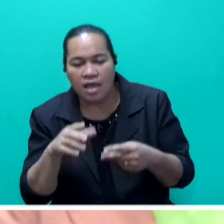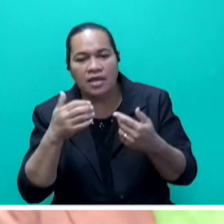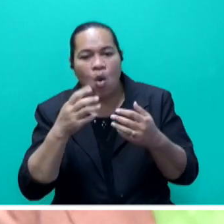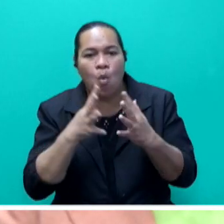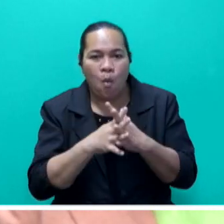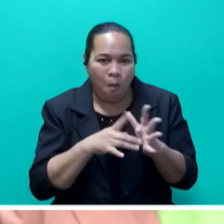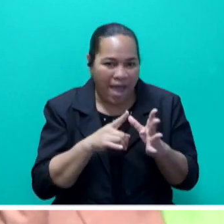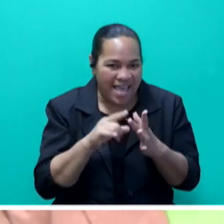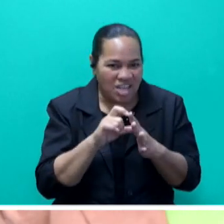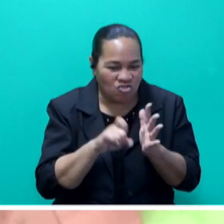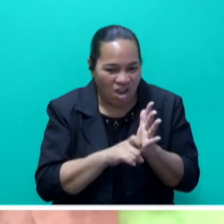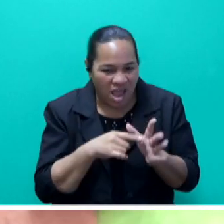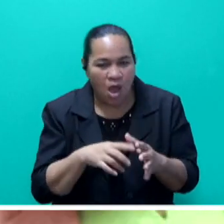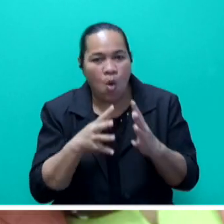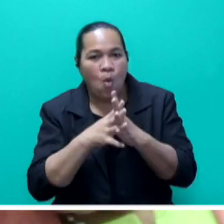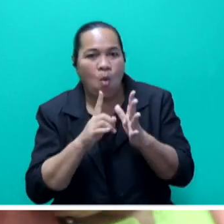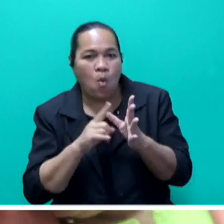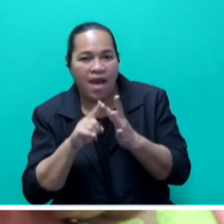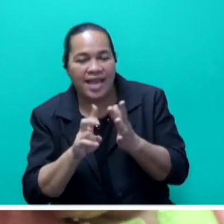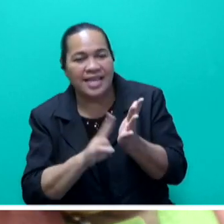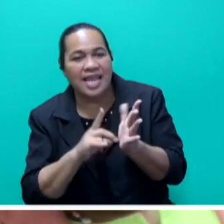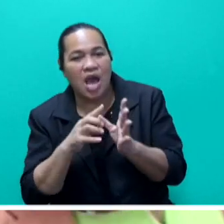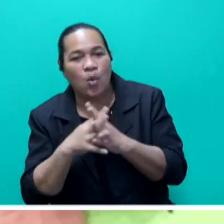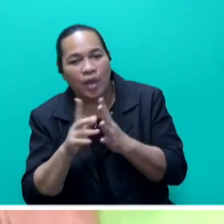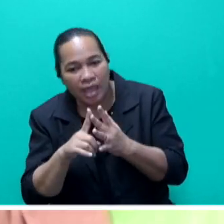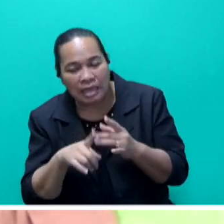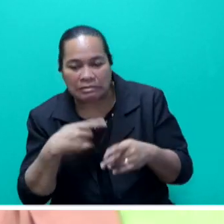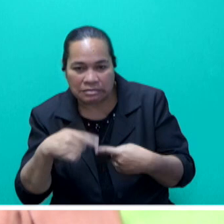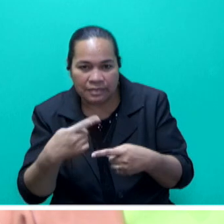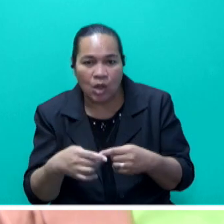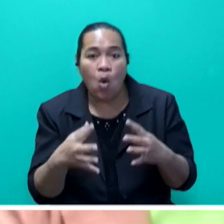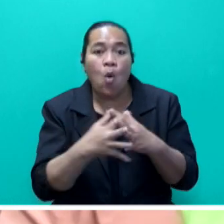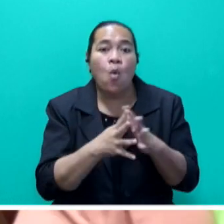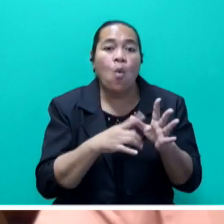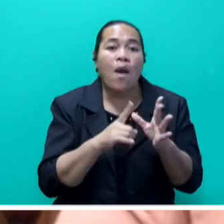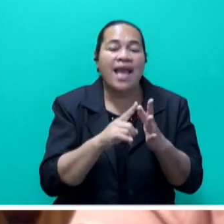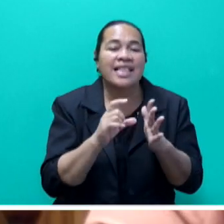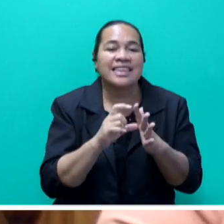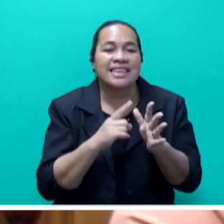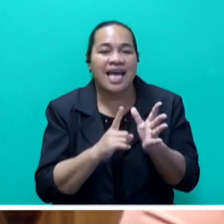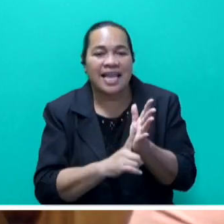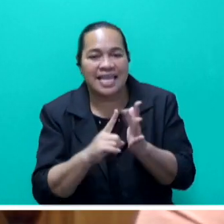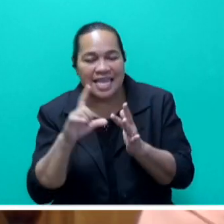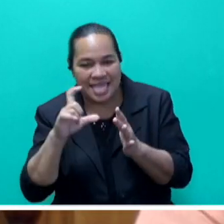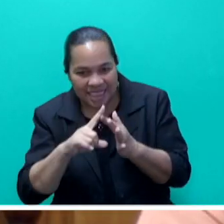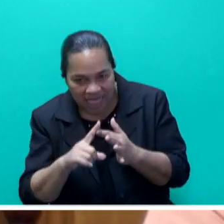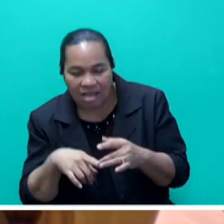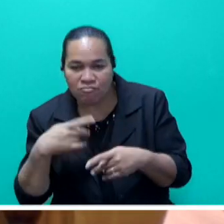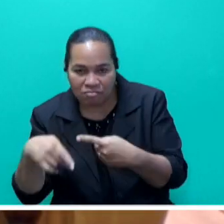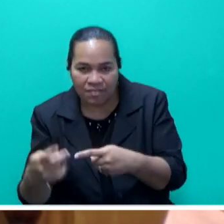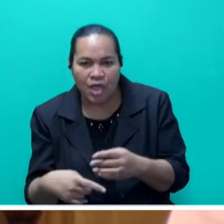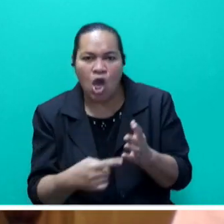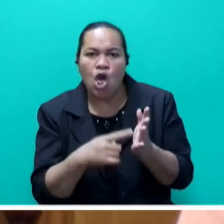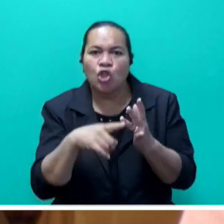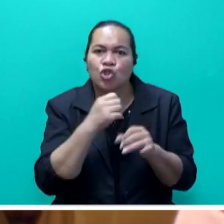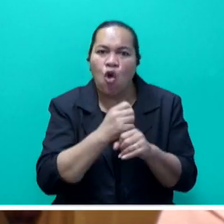year, the Wainawi Bridge, currently in progress, the Waindalida Bridge, currently in progress, the Tonga